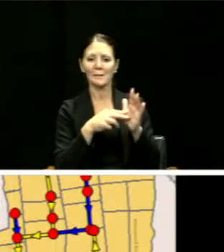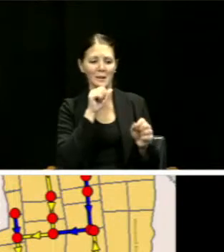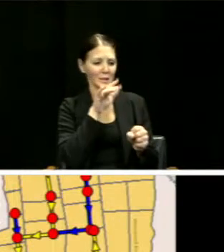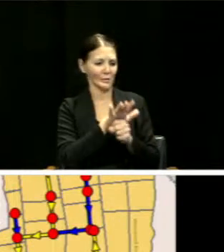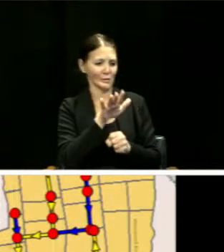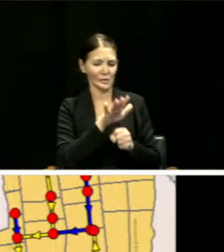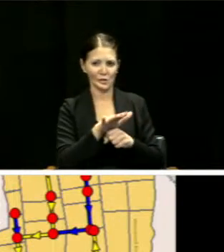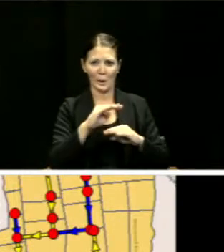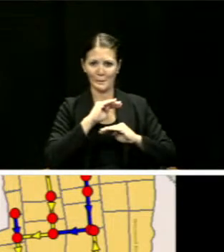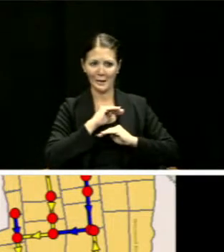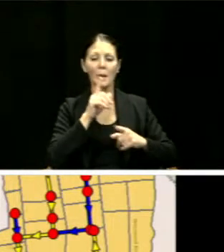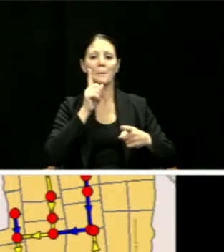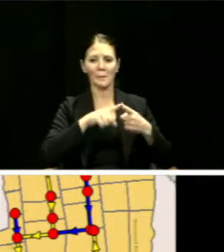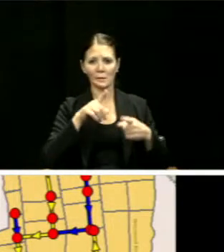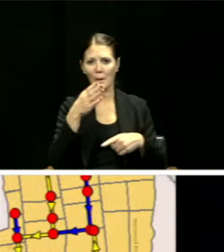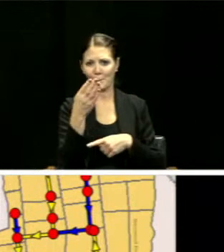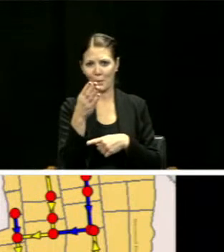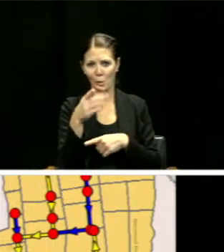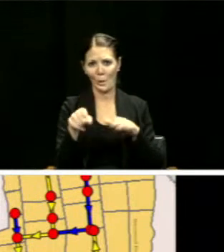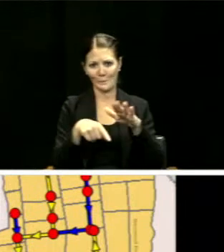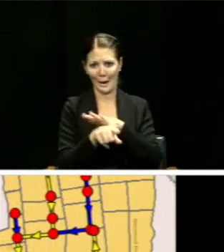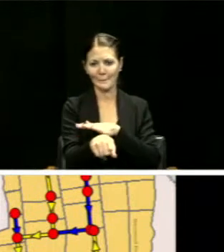pipe. So.